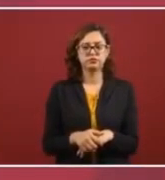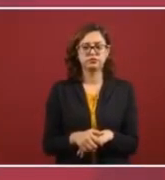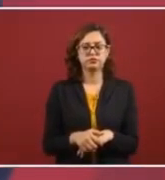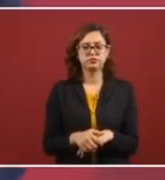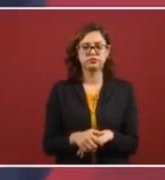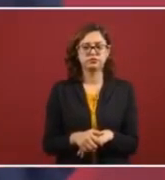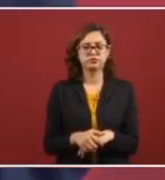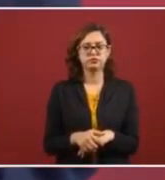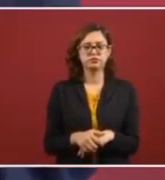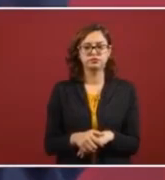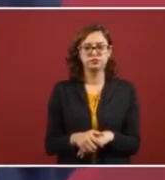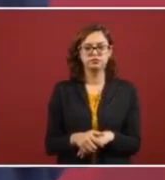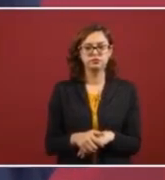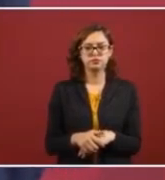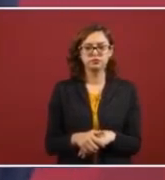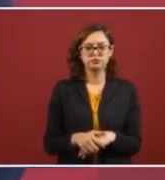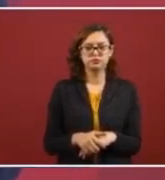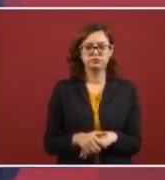becoming